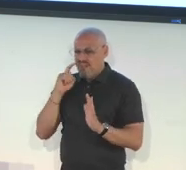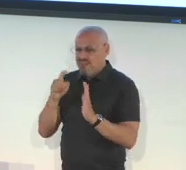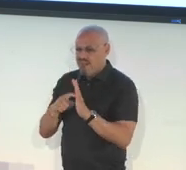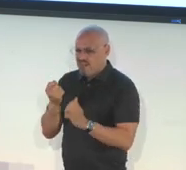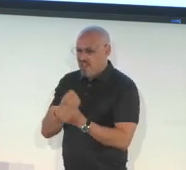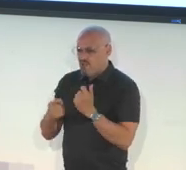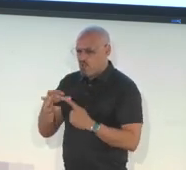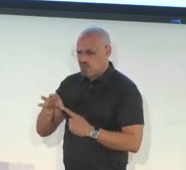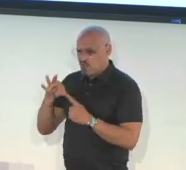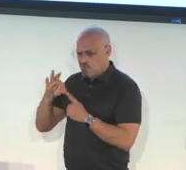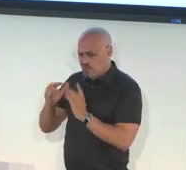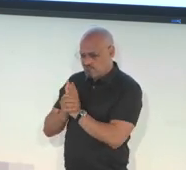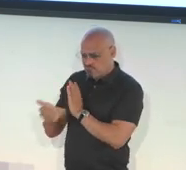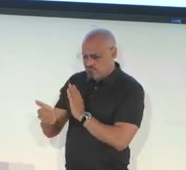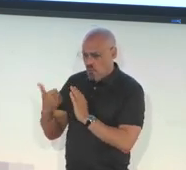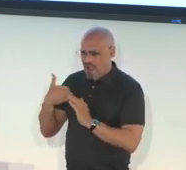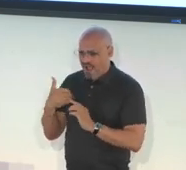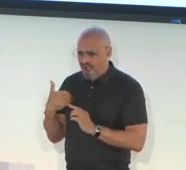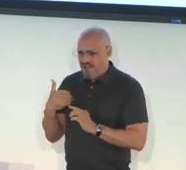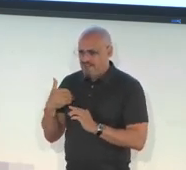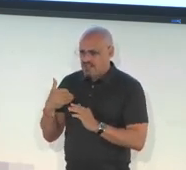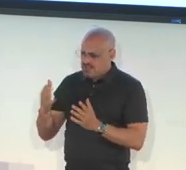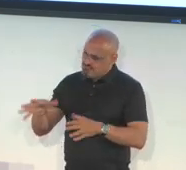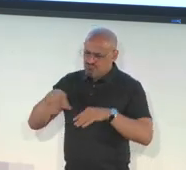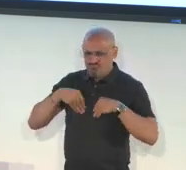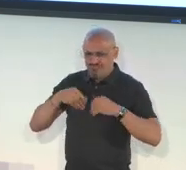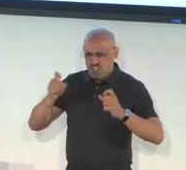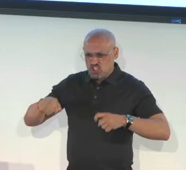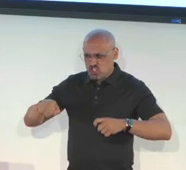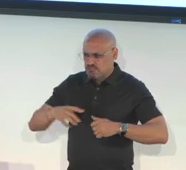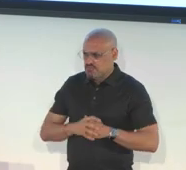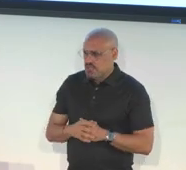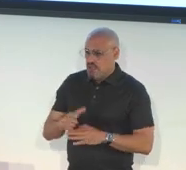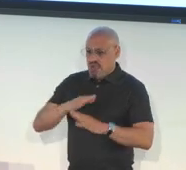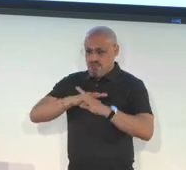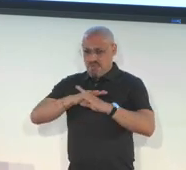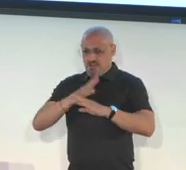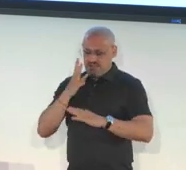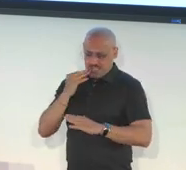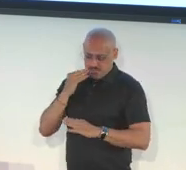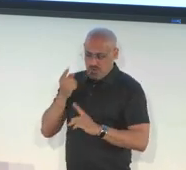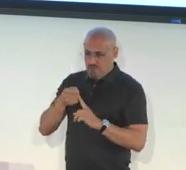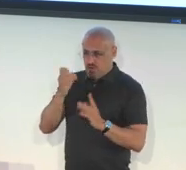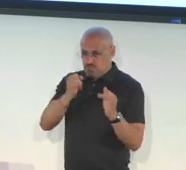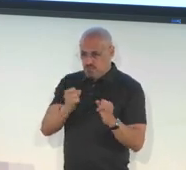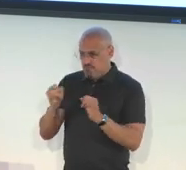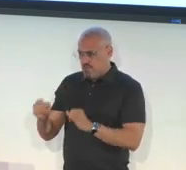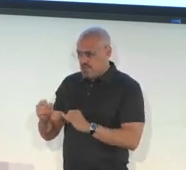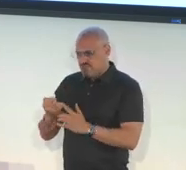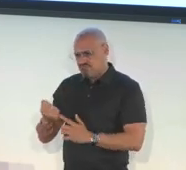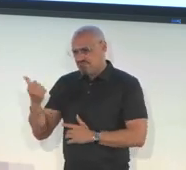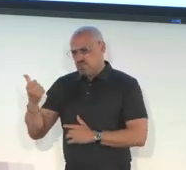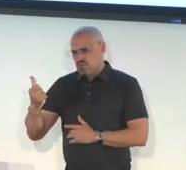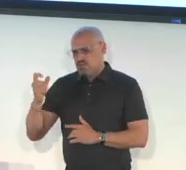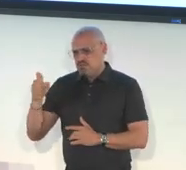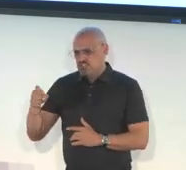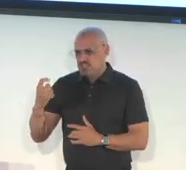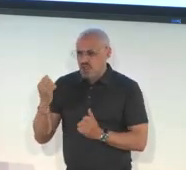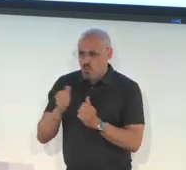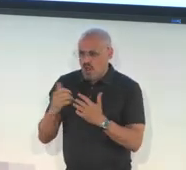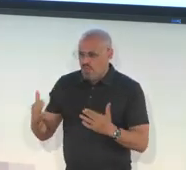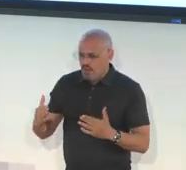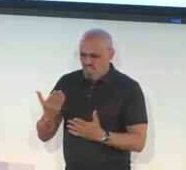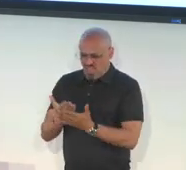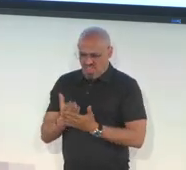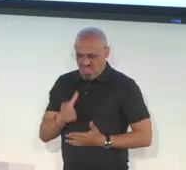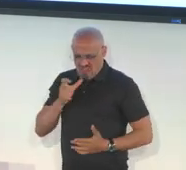has a unique set of skills and talents that should be embraced. That barriers experienced by an individual should be removed with ease without having to prove